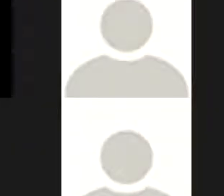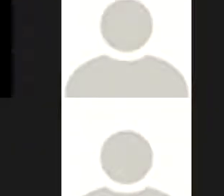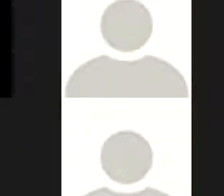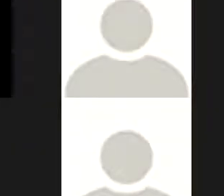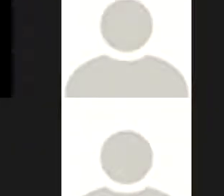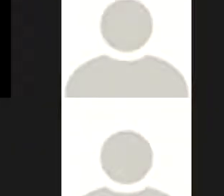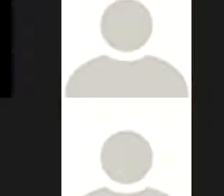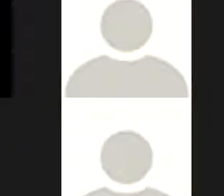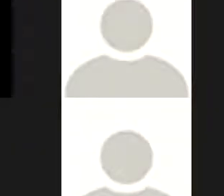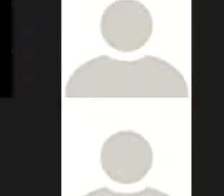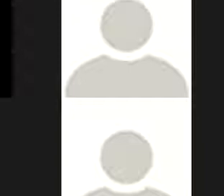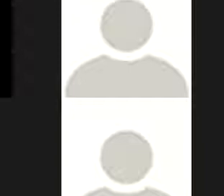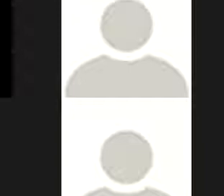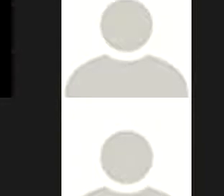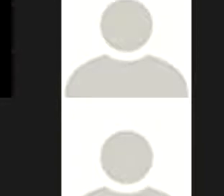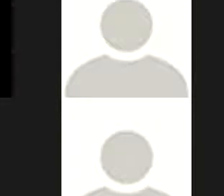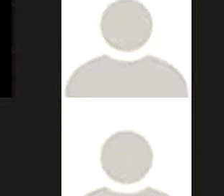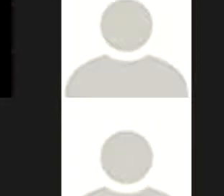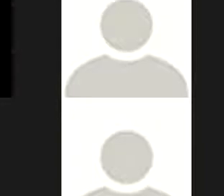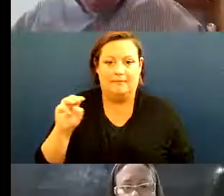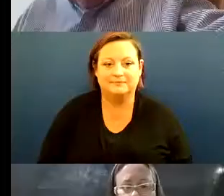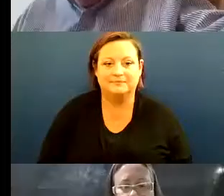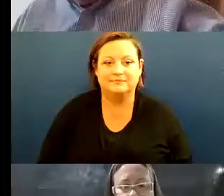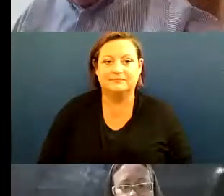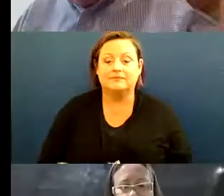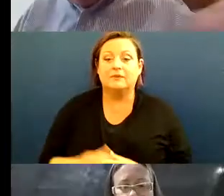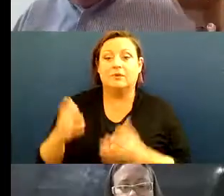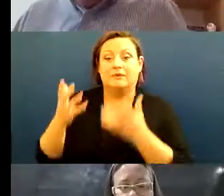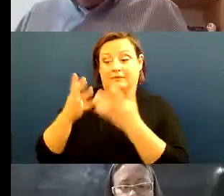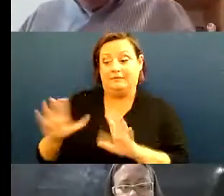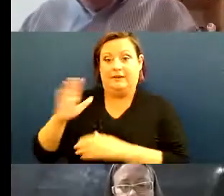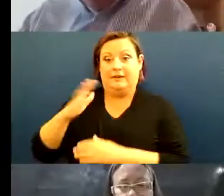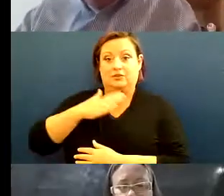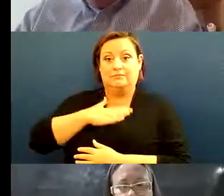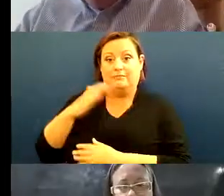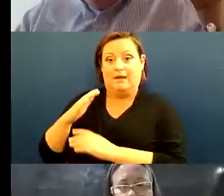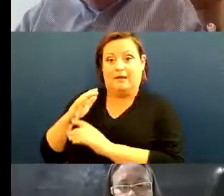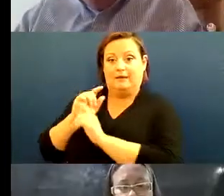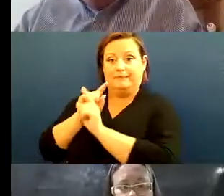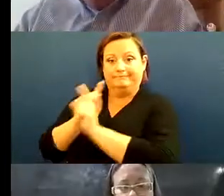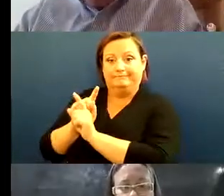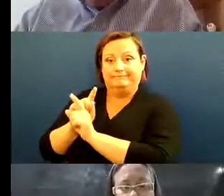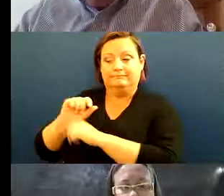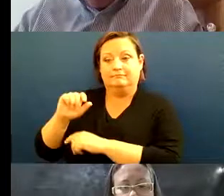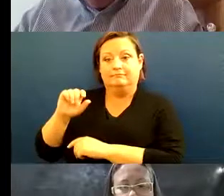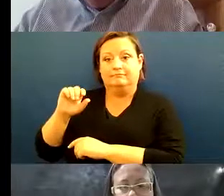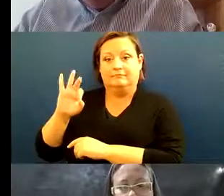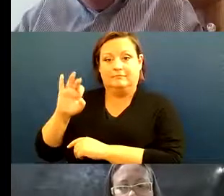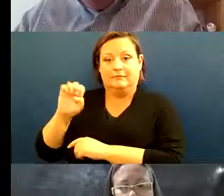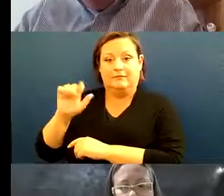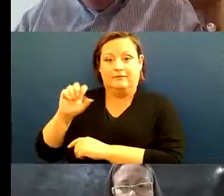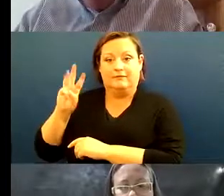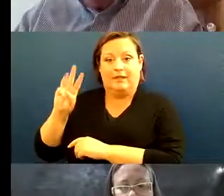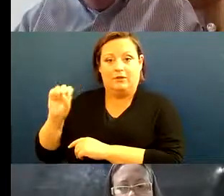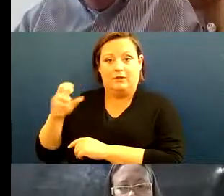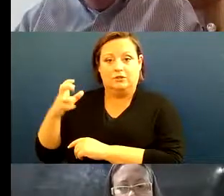So after a postdoc, I was recruited to the National Institutes of